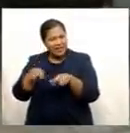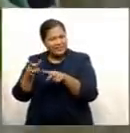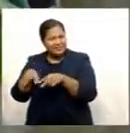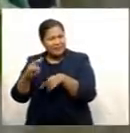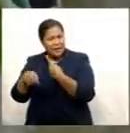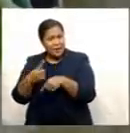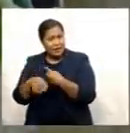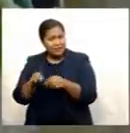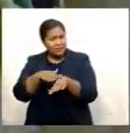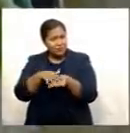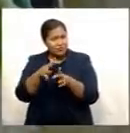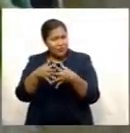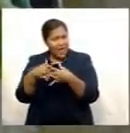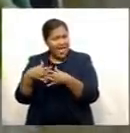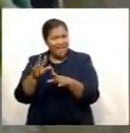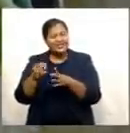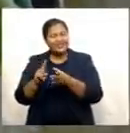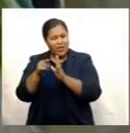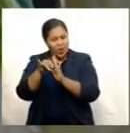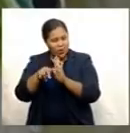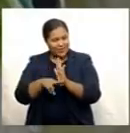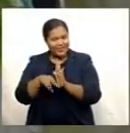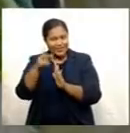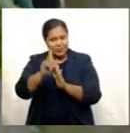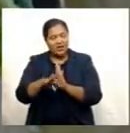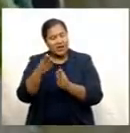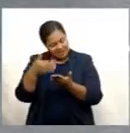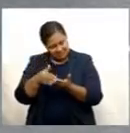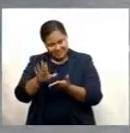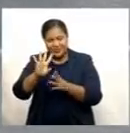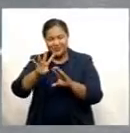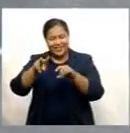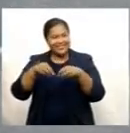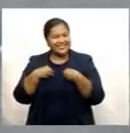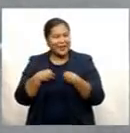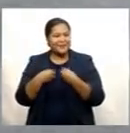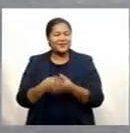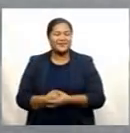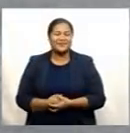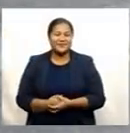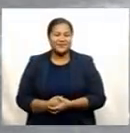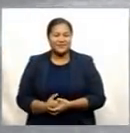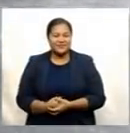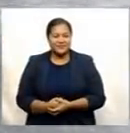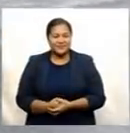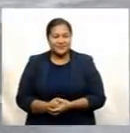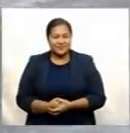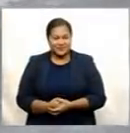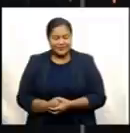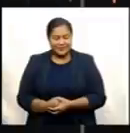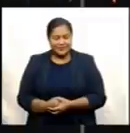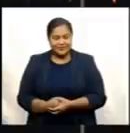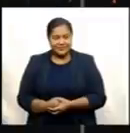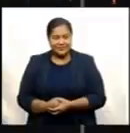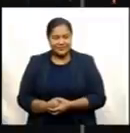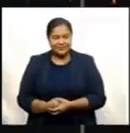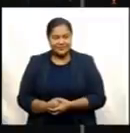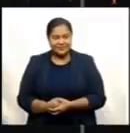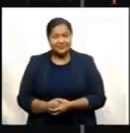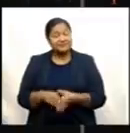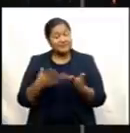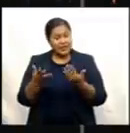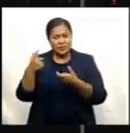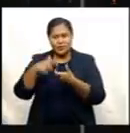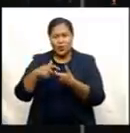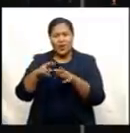West Village today. They've also given their approval and acceptance. Felipe Naikaso, FBC News. And we now